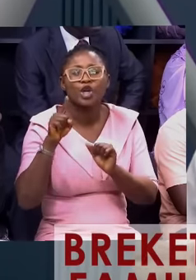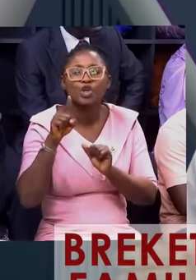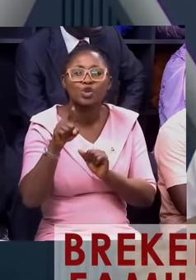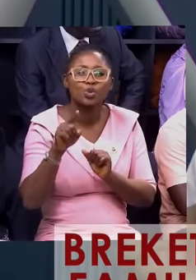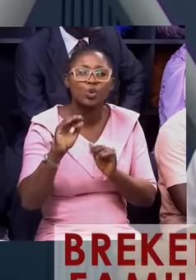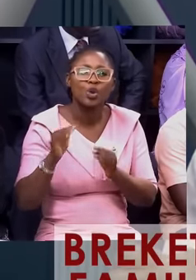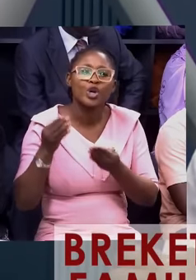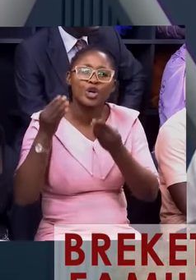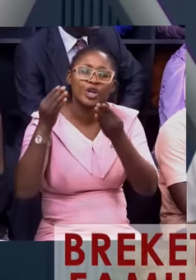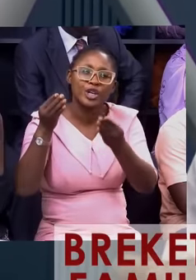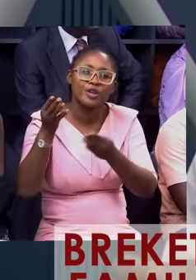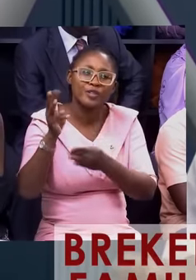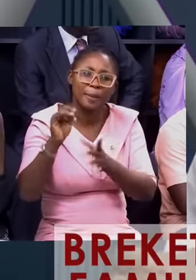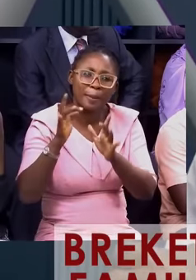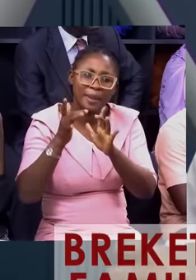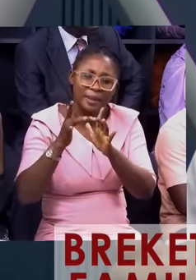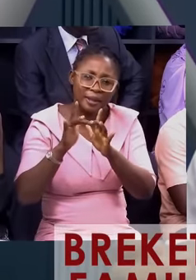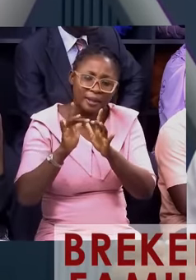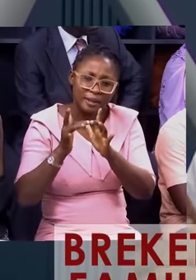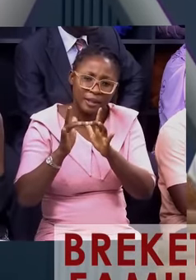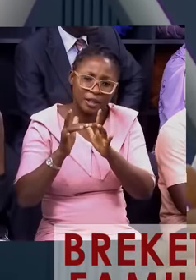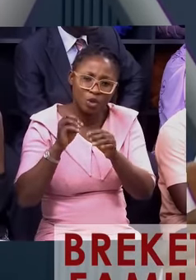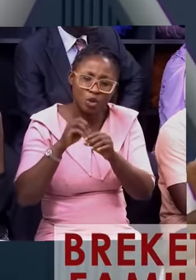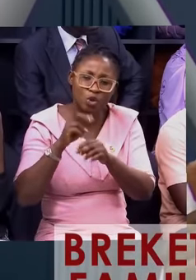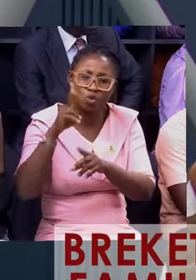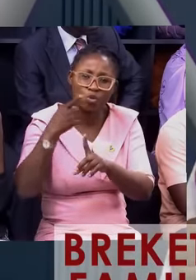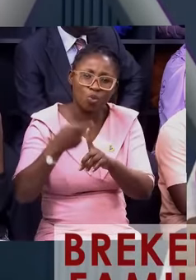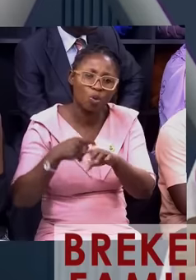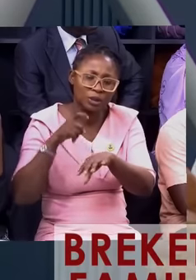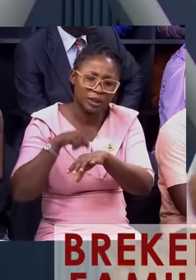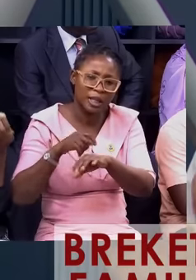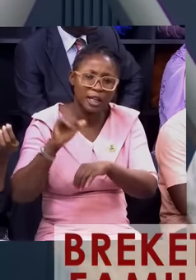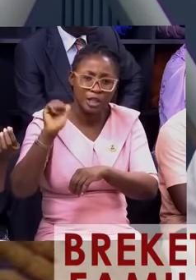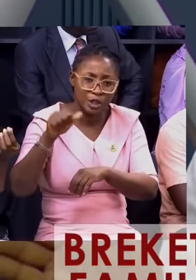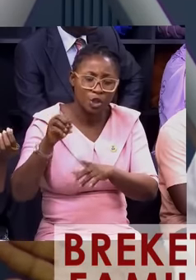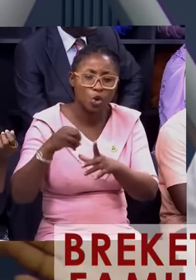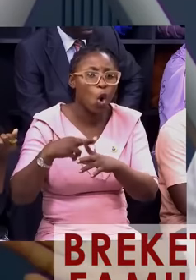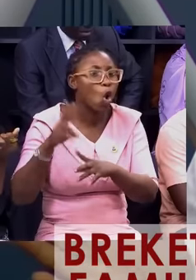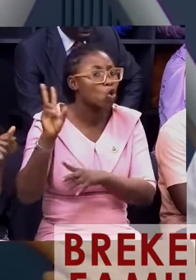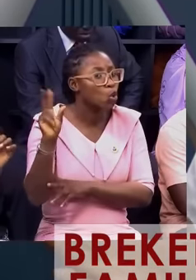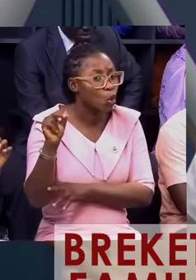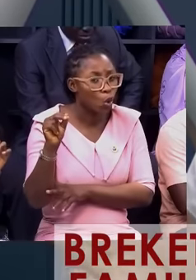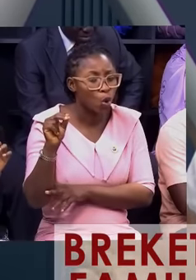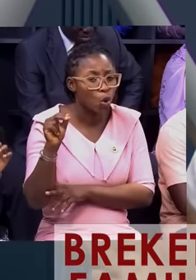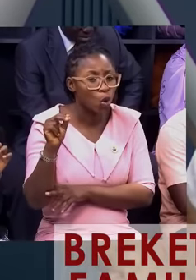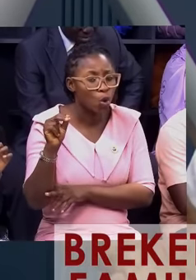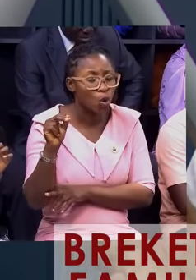you give them Network in two months time yes or